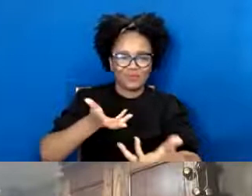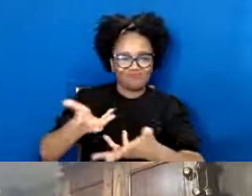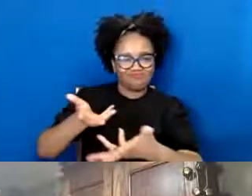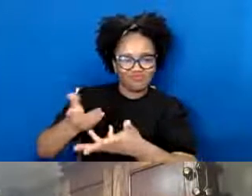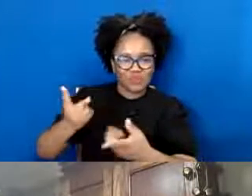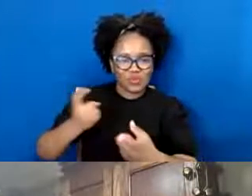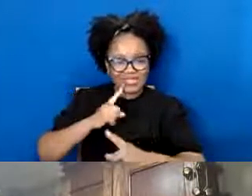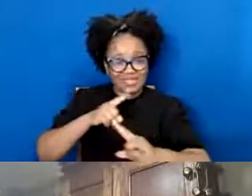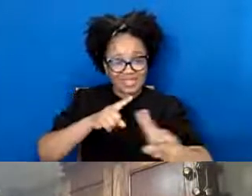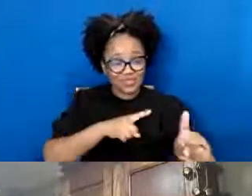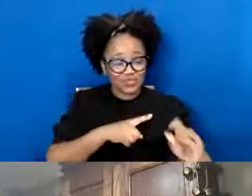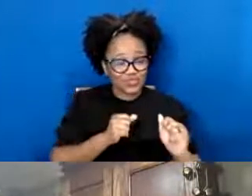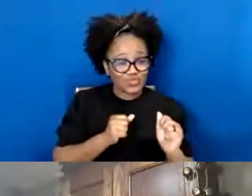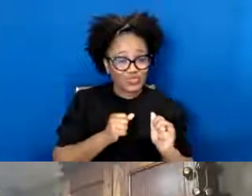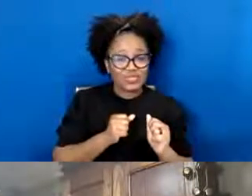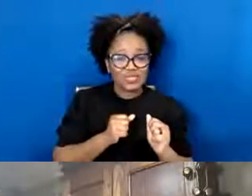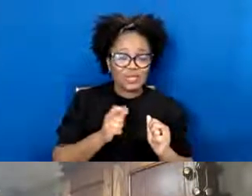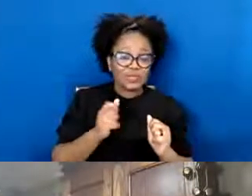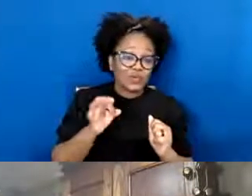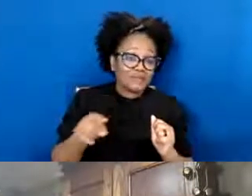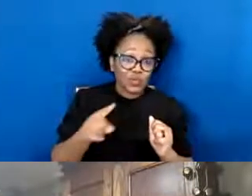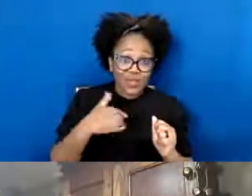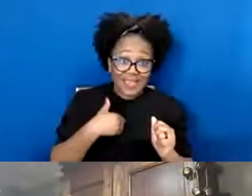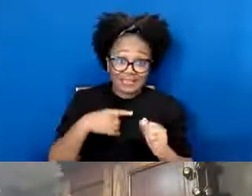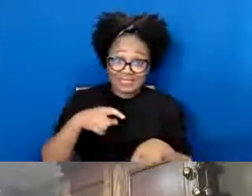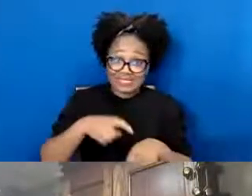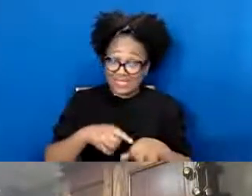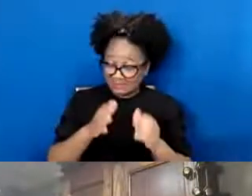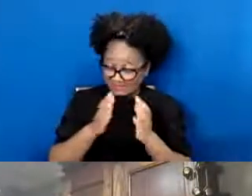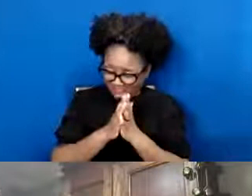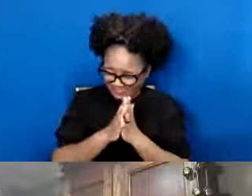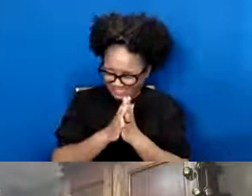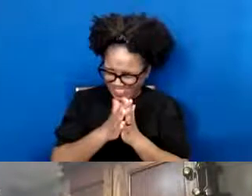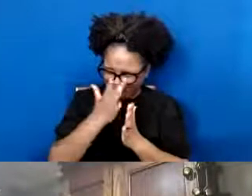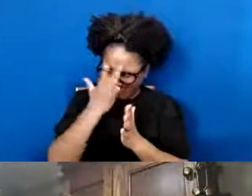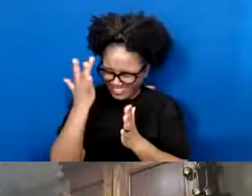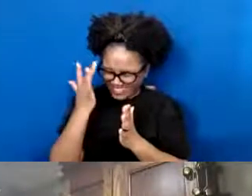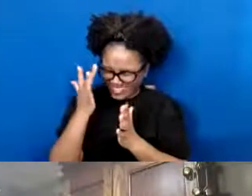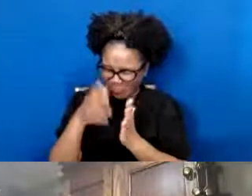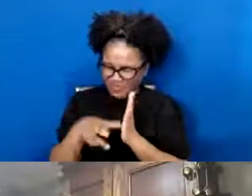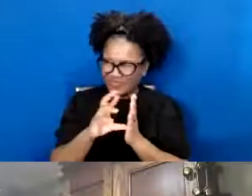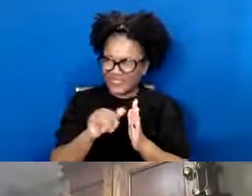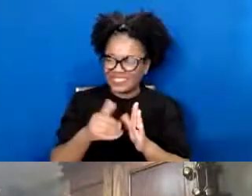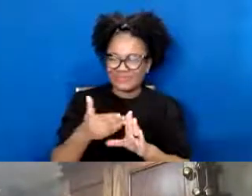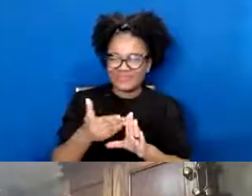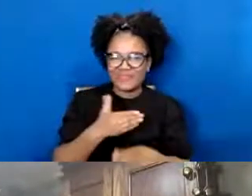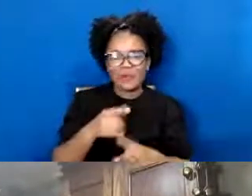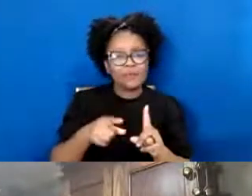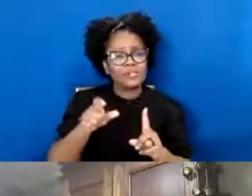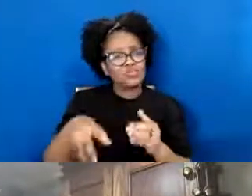sure. We went over this before we got home, but I forgot now. I don't know if you should put them in the chat or if you should let